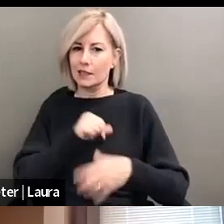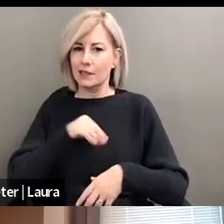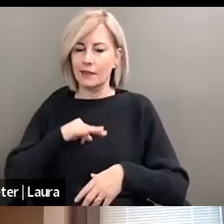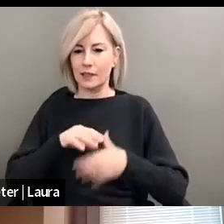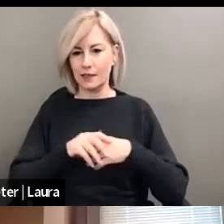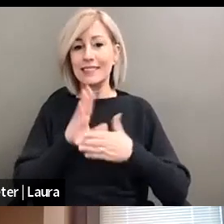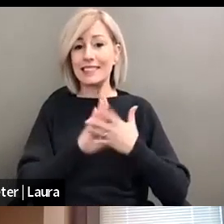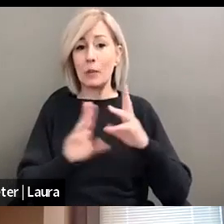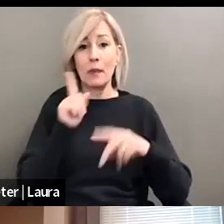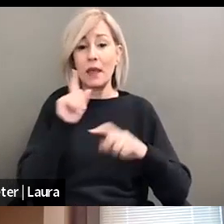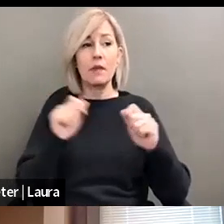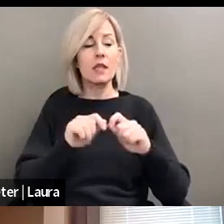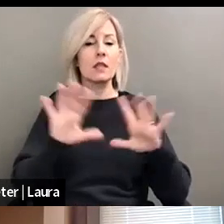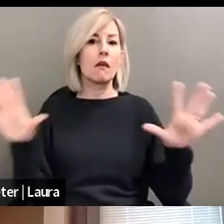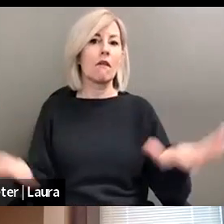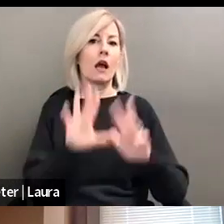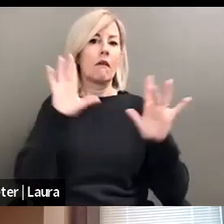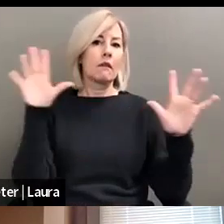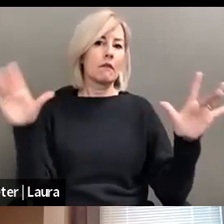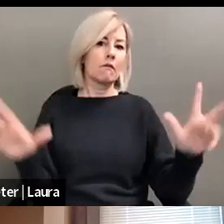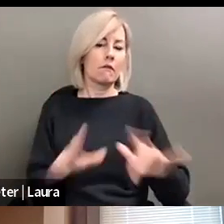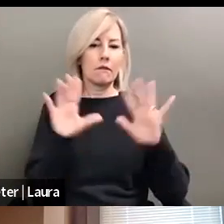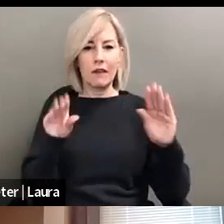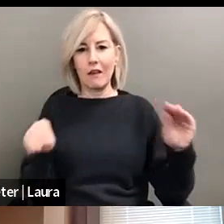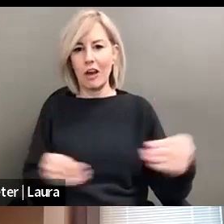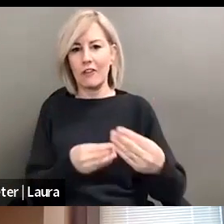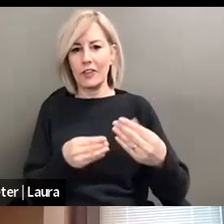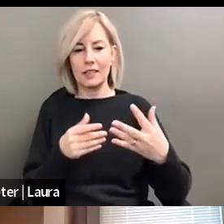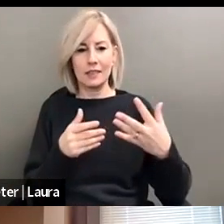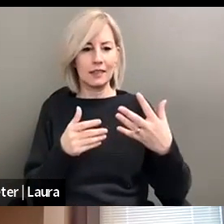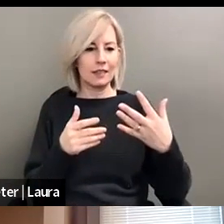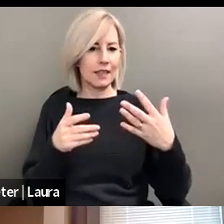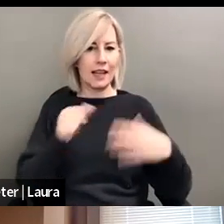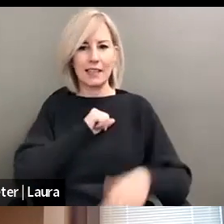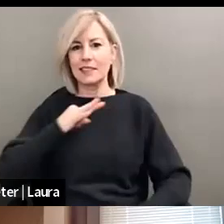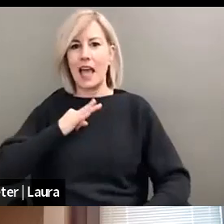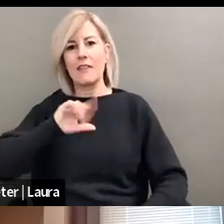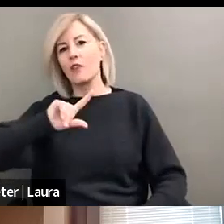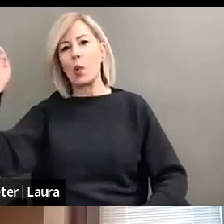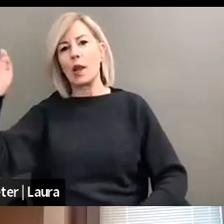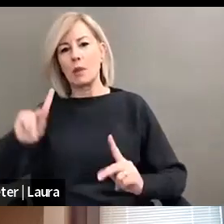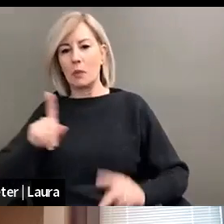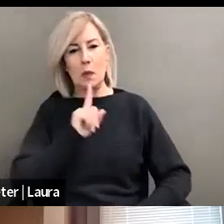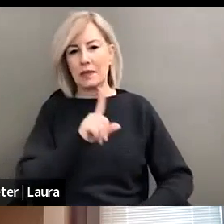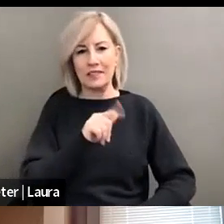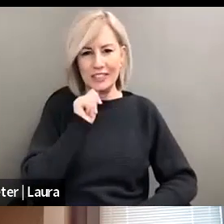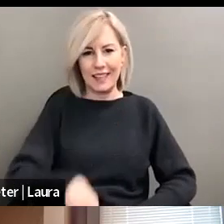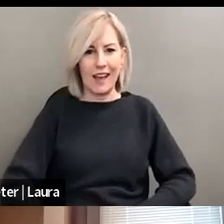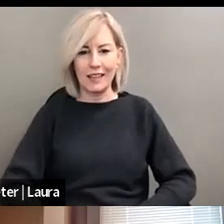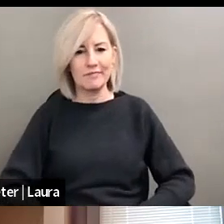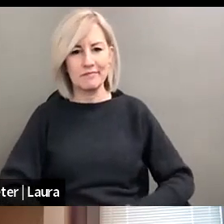Some people think we have these grand offices in the districts and that we have a staff of 20 people, but it's just not like that.